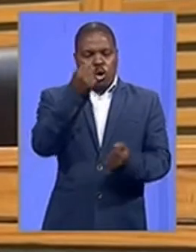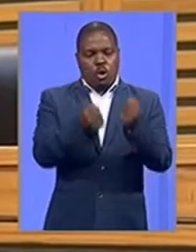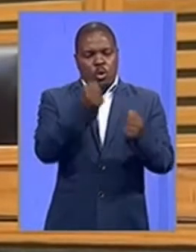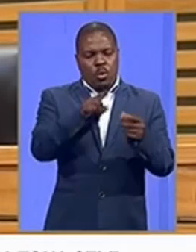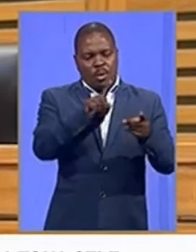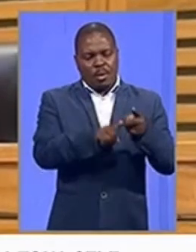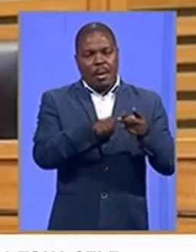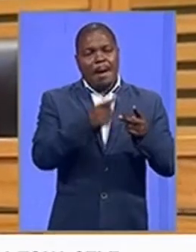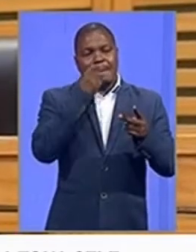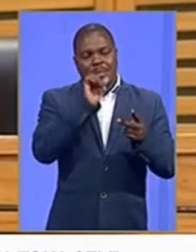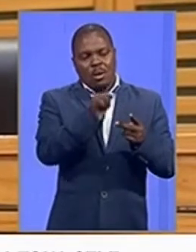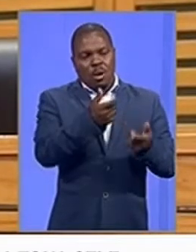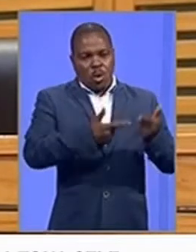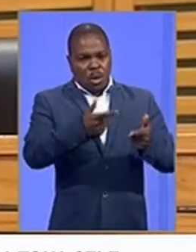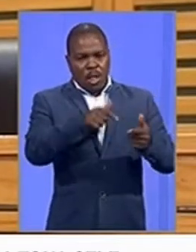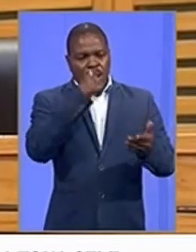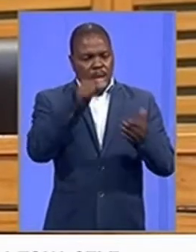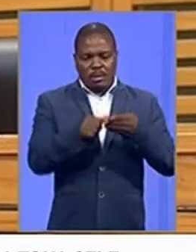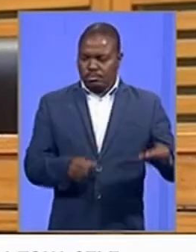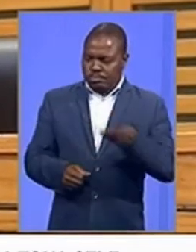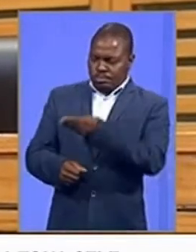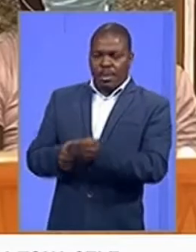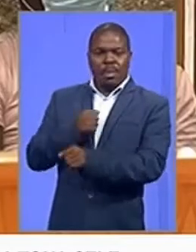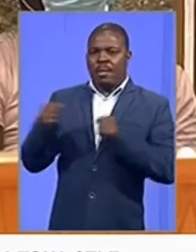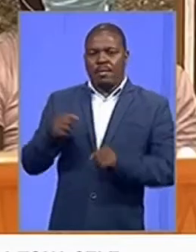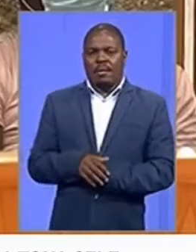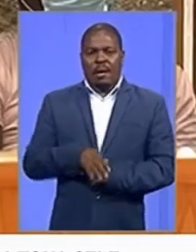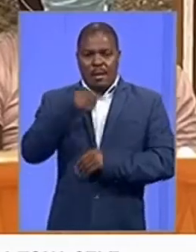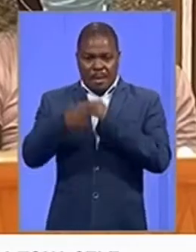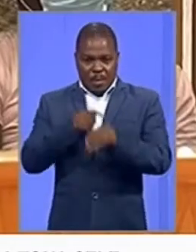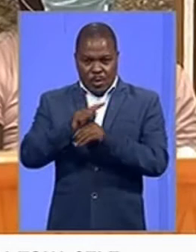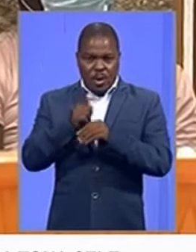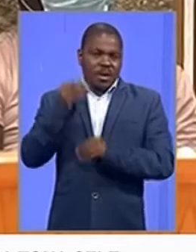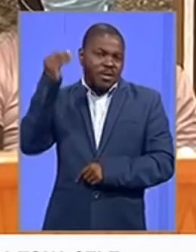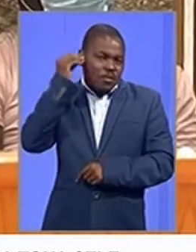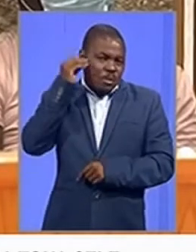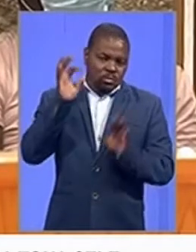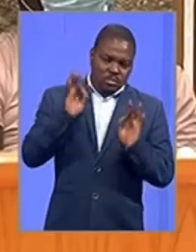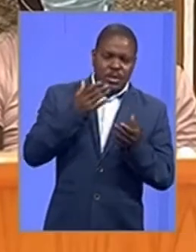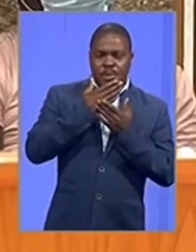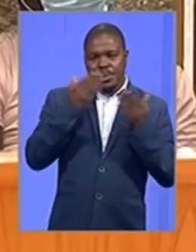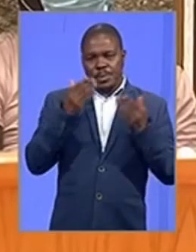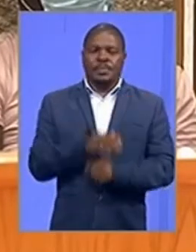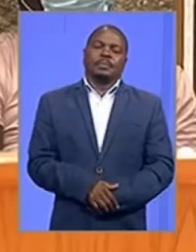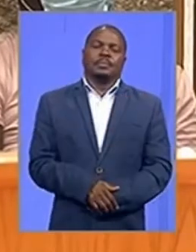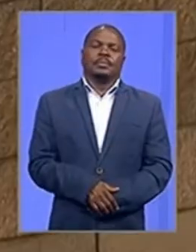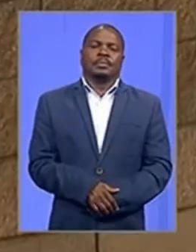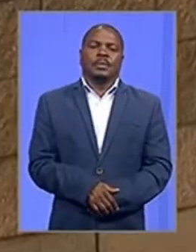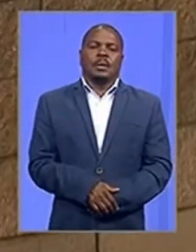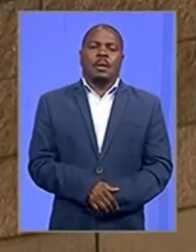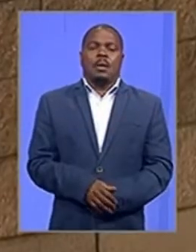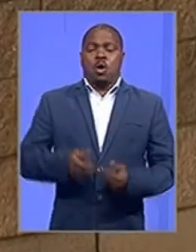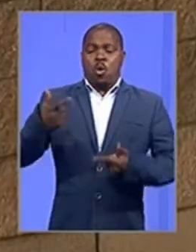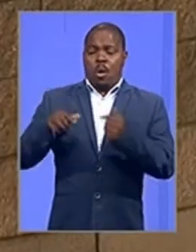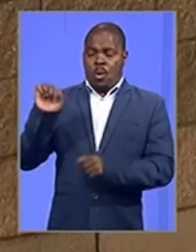banna bao ba sa romela lekwalo la ga kgotlatshekelo tebang le go bona tshedimosetso e maleba go tswa go Tona. Babueledi